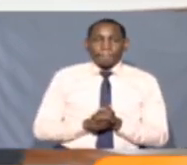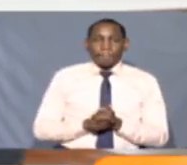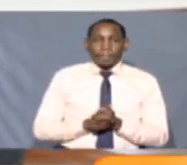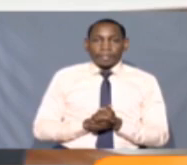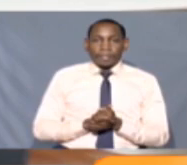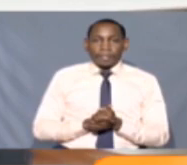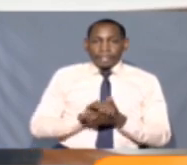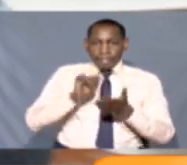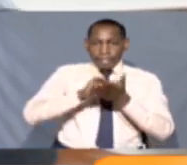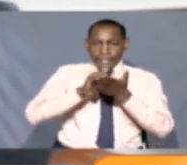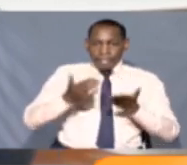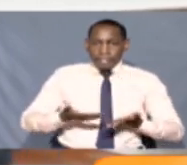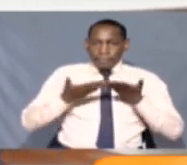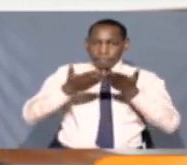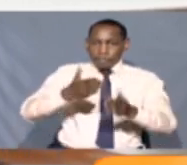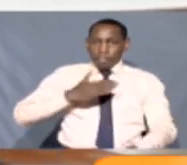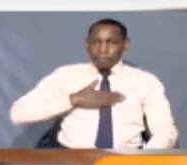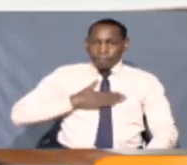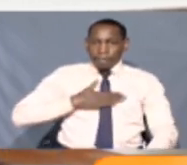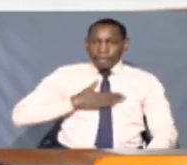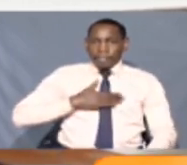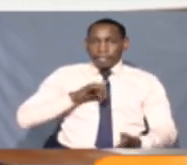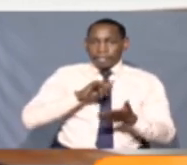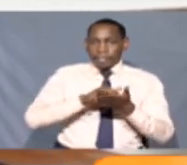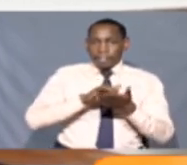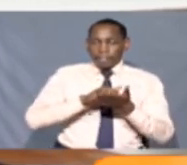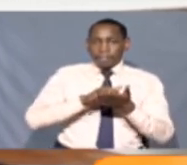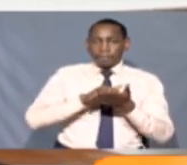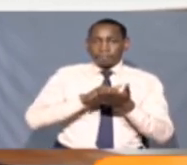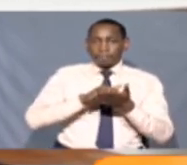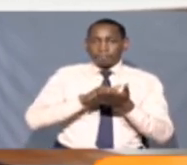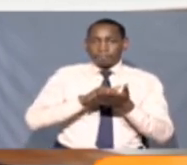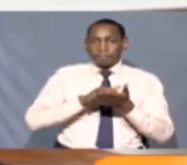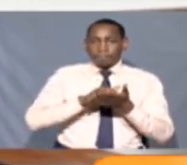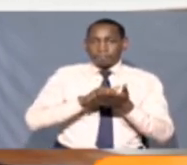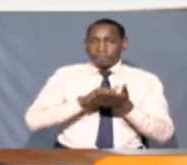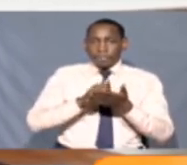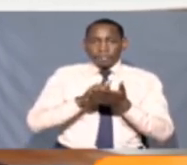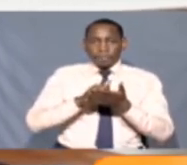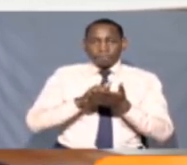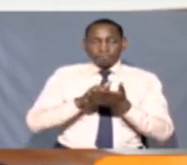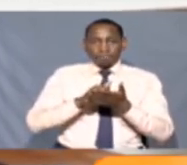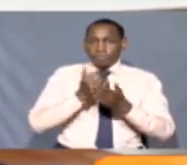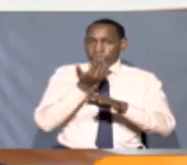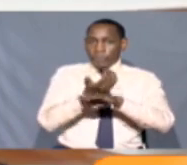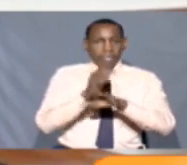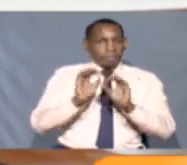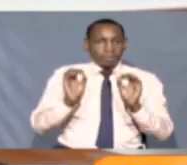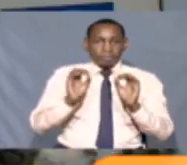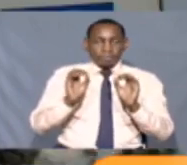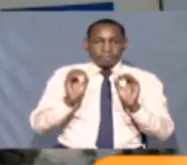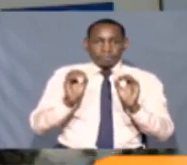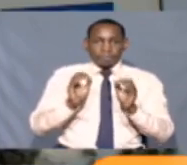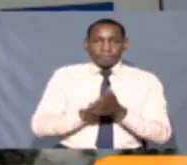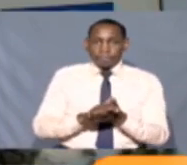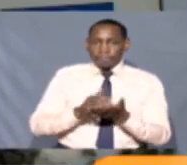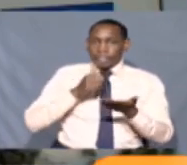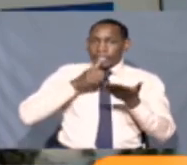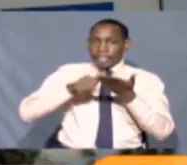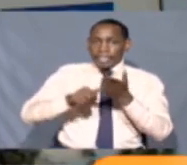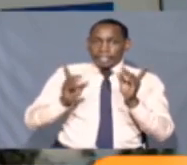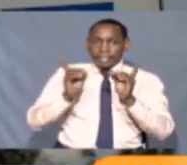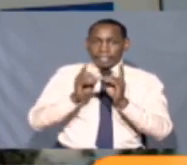And therefore, it is my submission that the respondent's action was not illegal in view of submissions. A letter